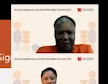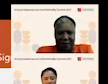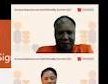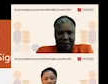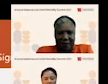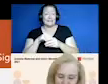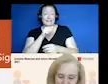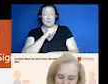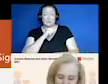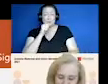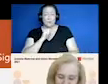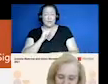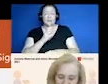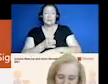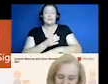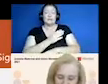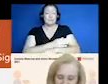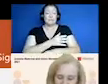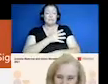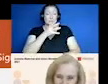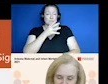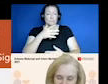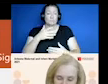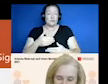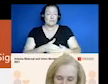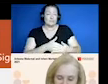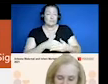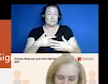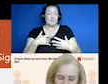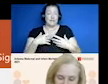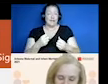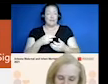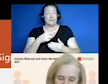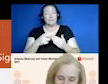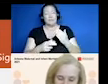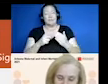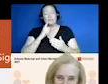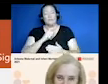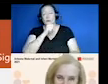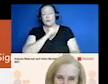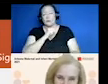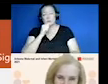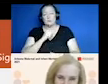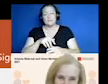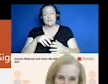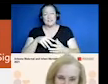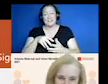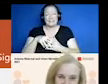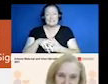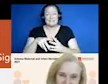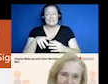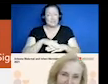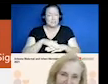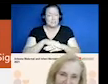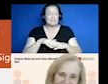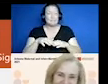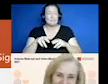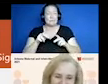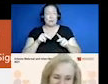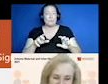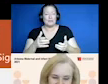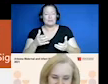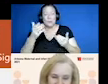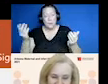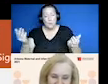Arizona to improve maternal and infant health outcomes for Arizona's indigenous populations. Welcome,